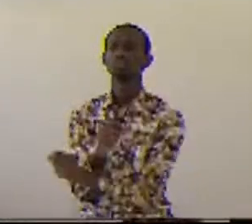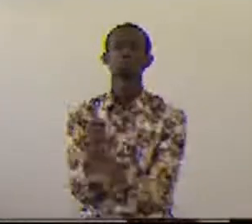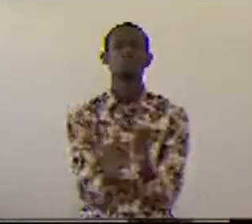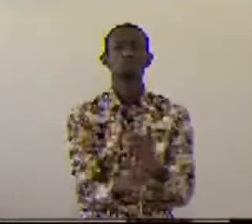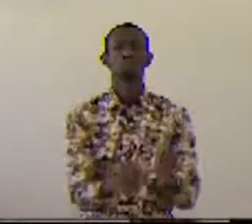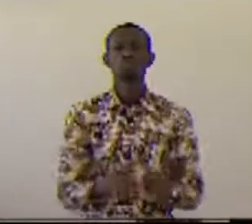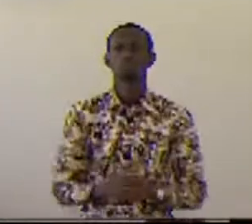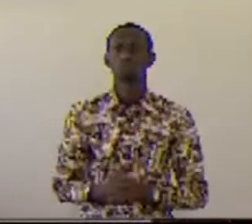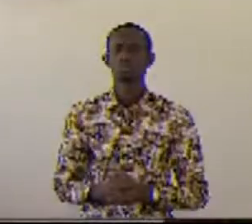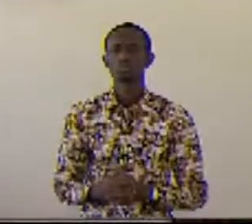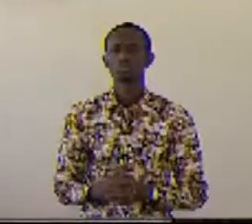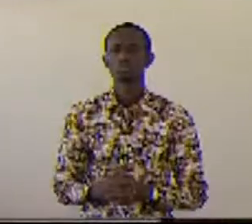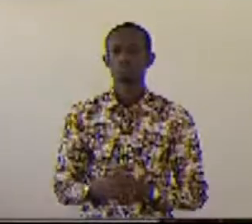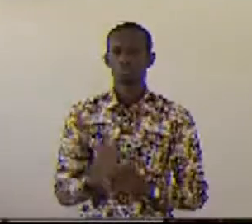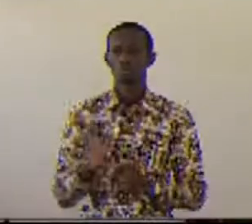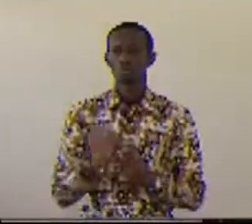atomic radius